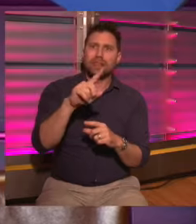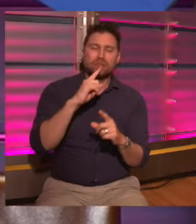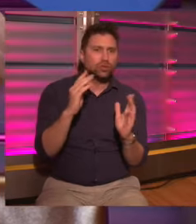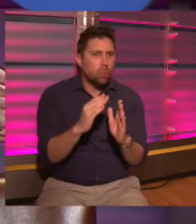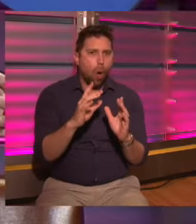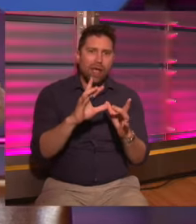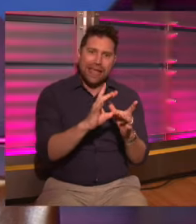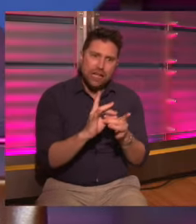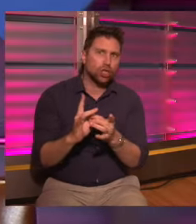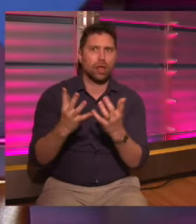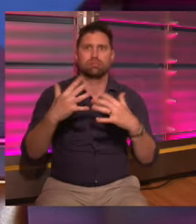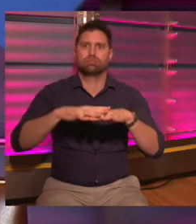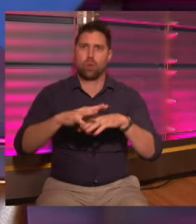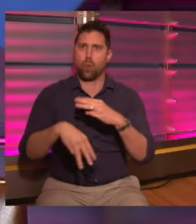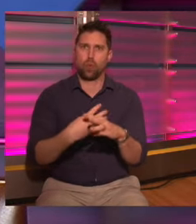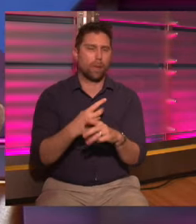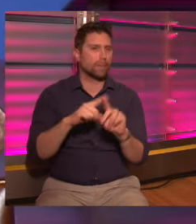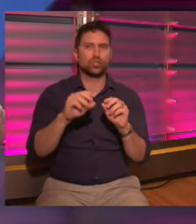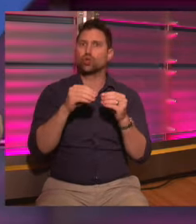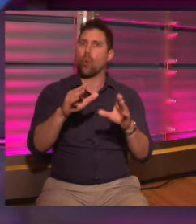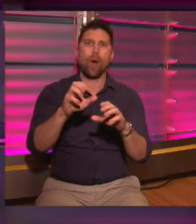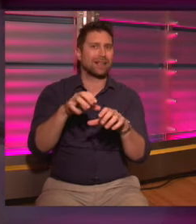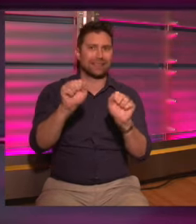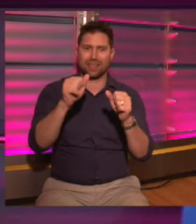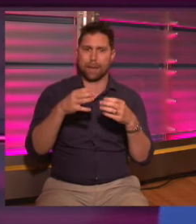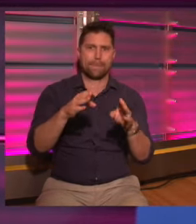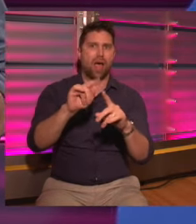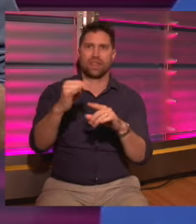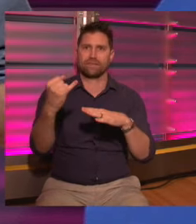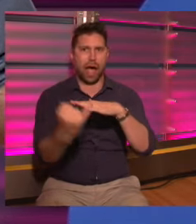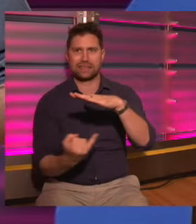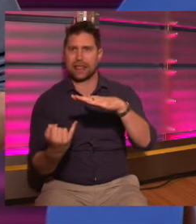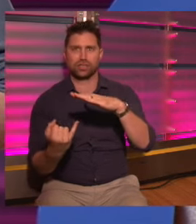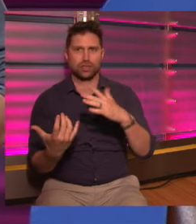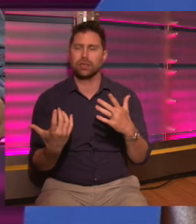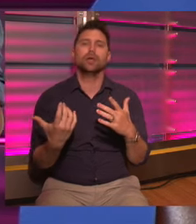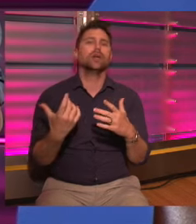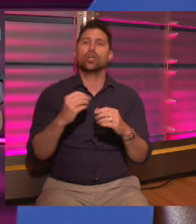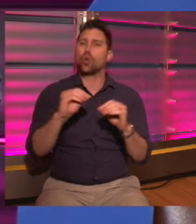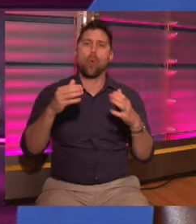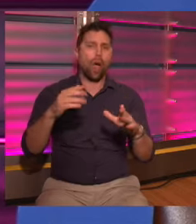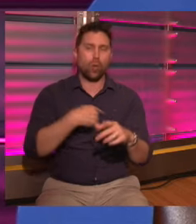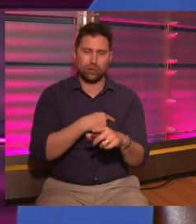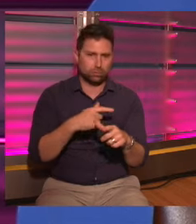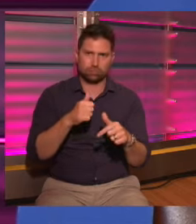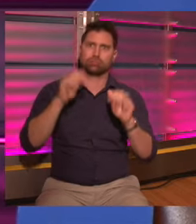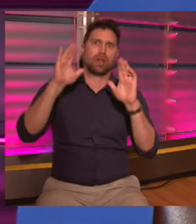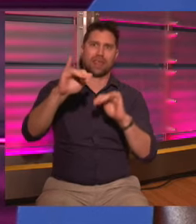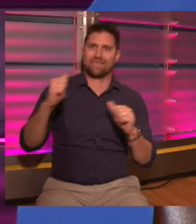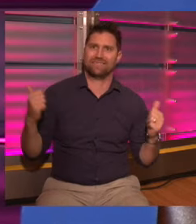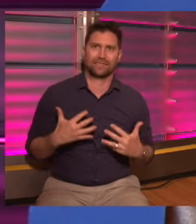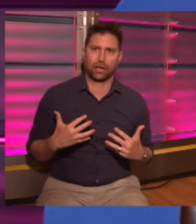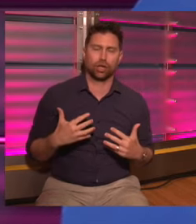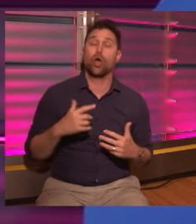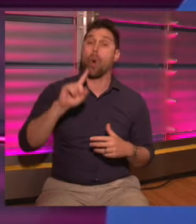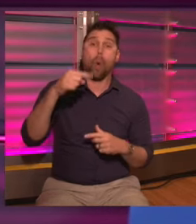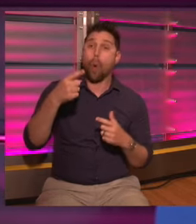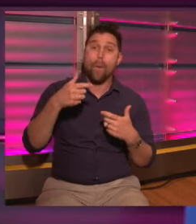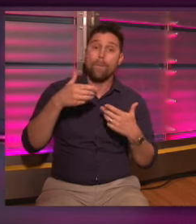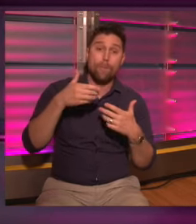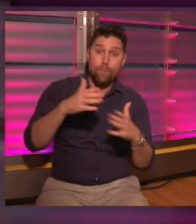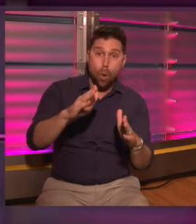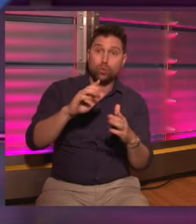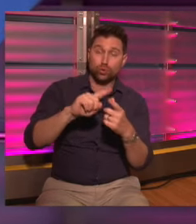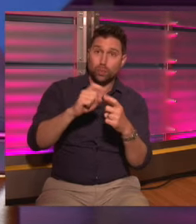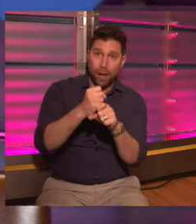can take a path of isolationism. There's no way we can give into that fear. The only approach to making this world a more secure